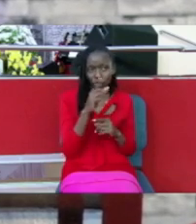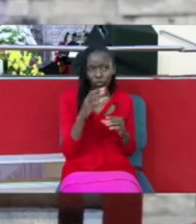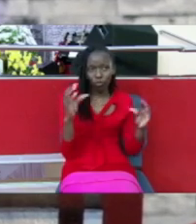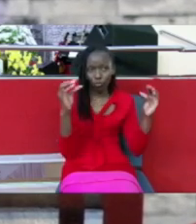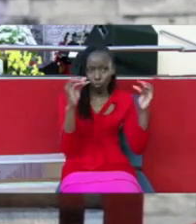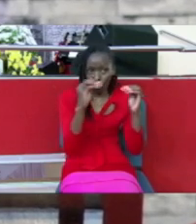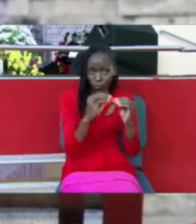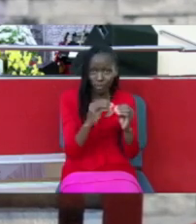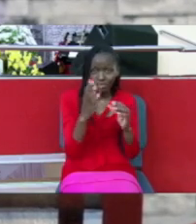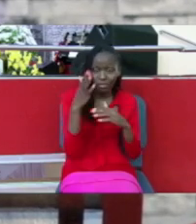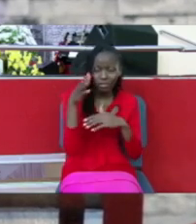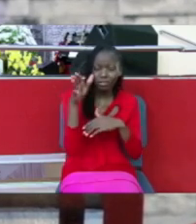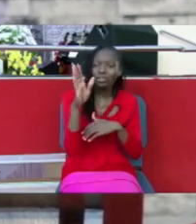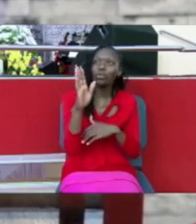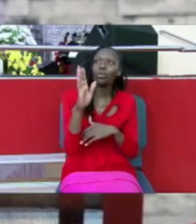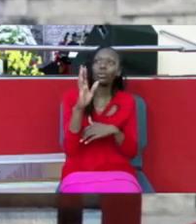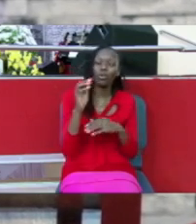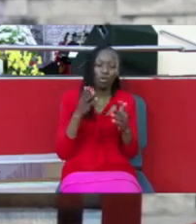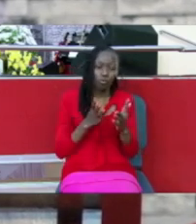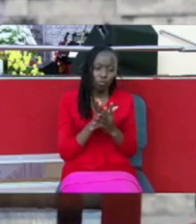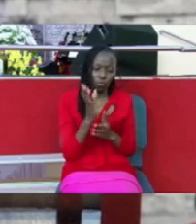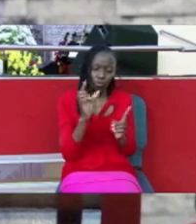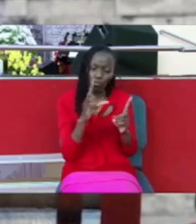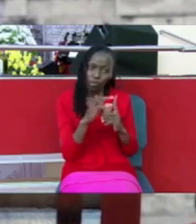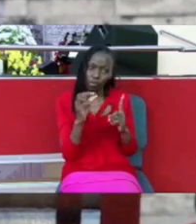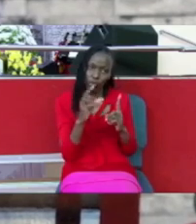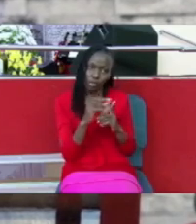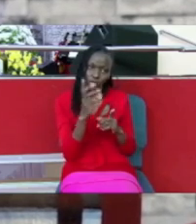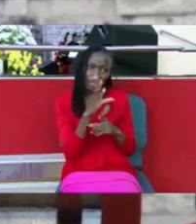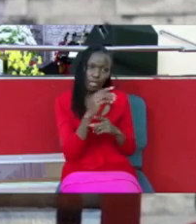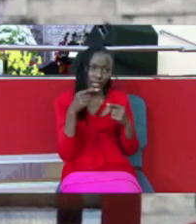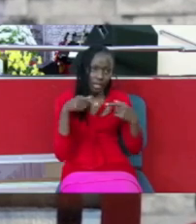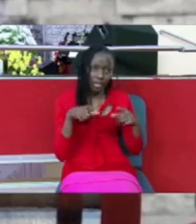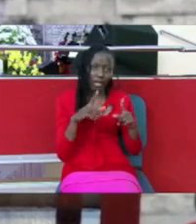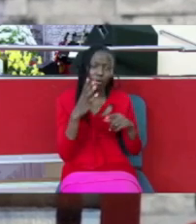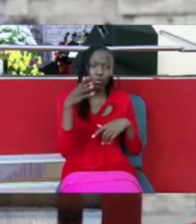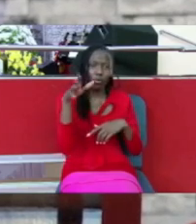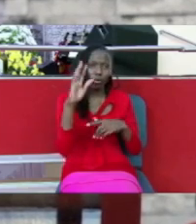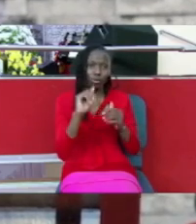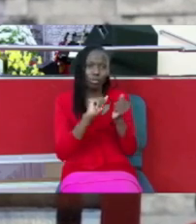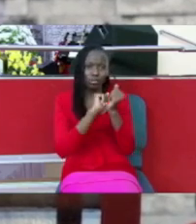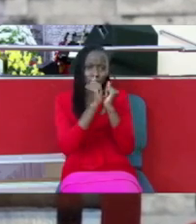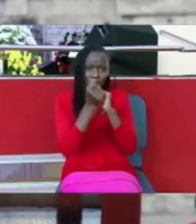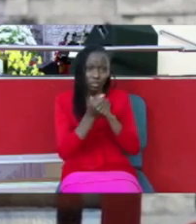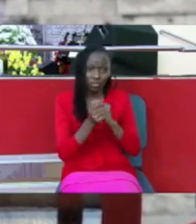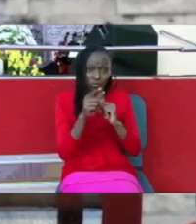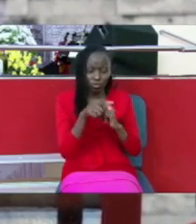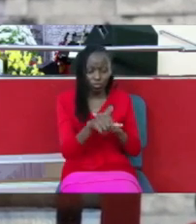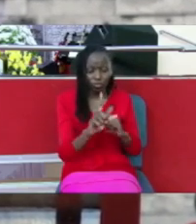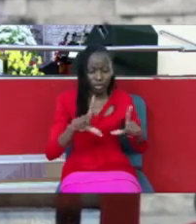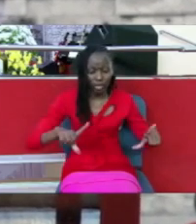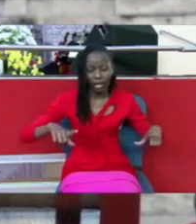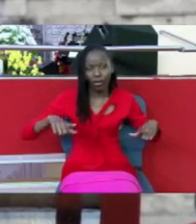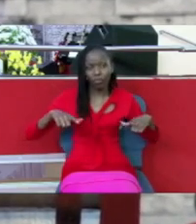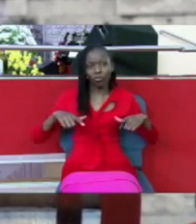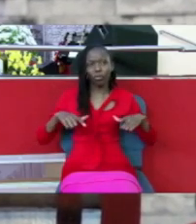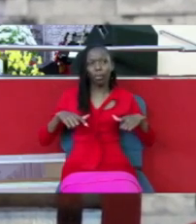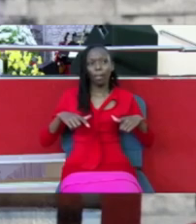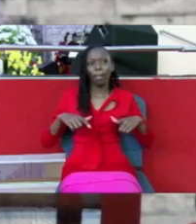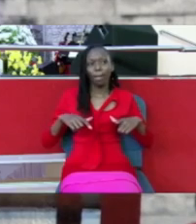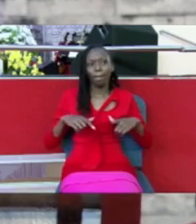word. Utapatana na Mungu kupitia neno. And you allow God to shape your life. Na utaruhusu Bwana aumbe maisha